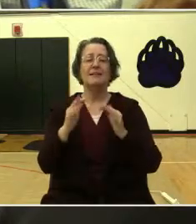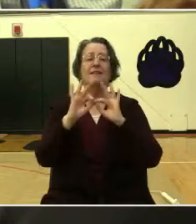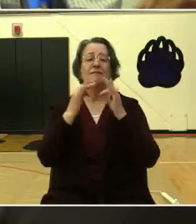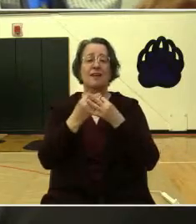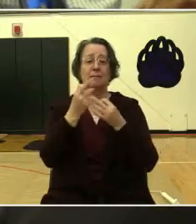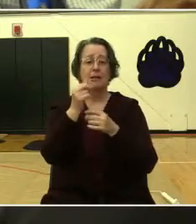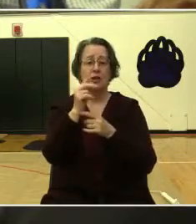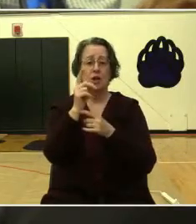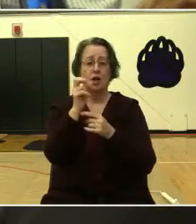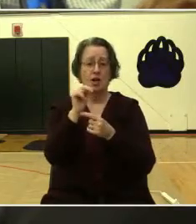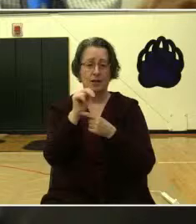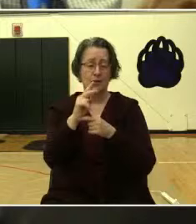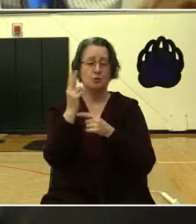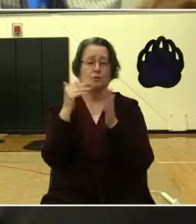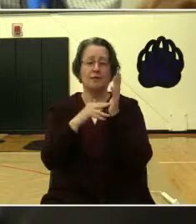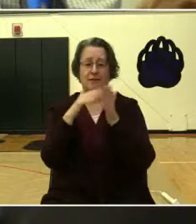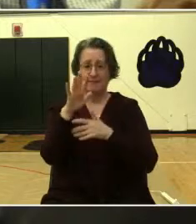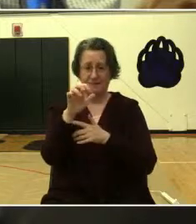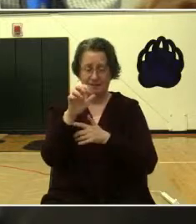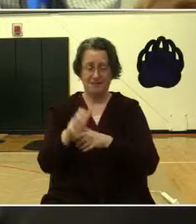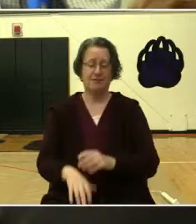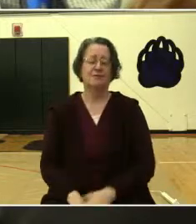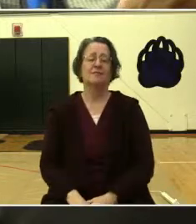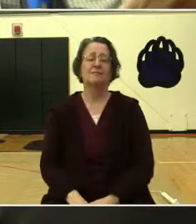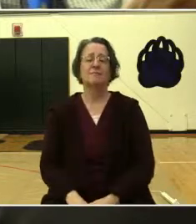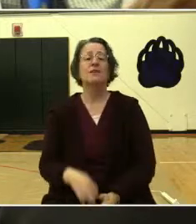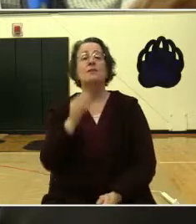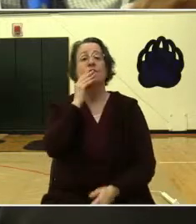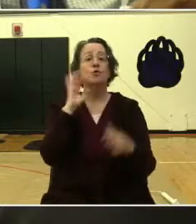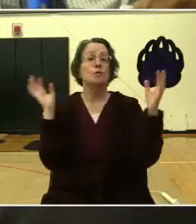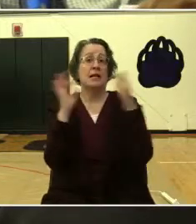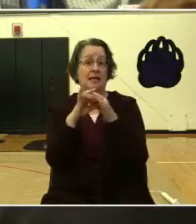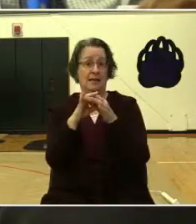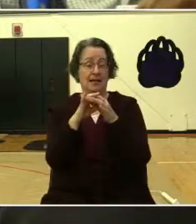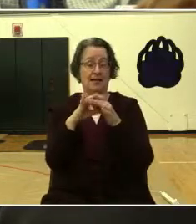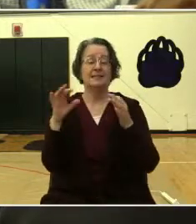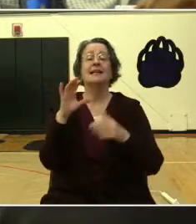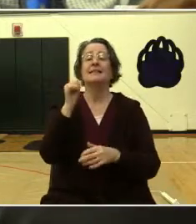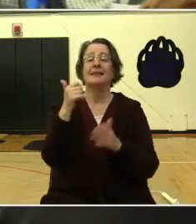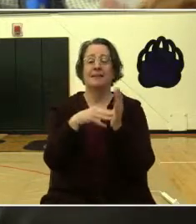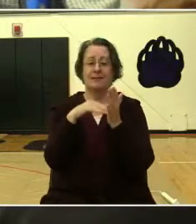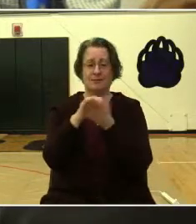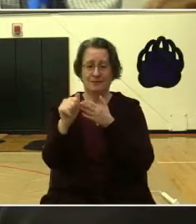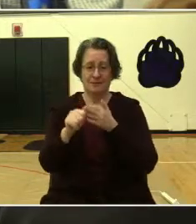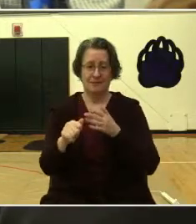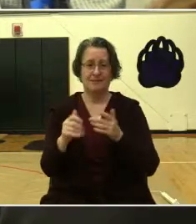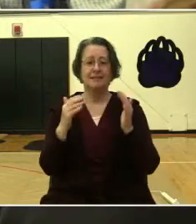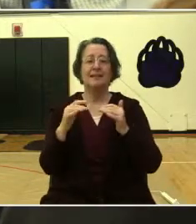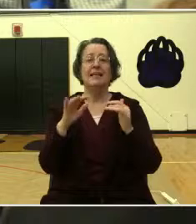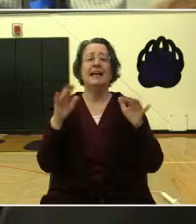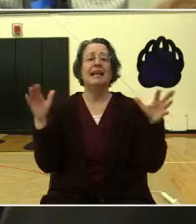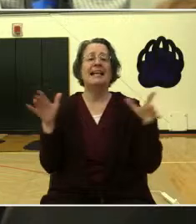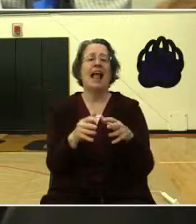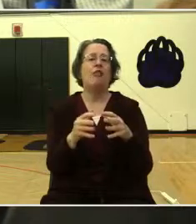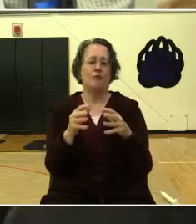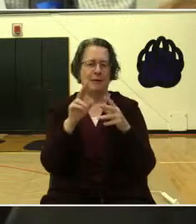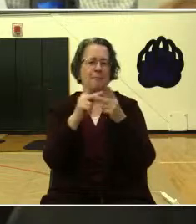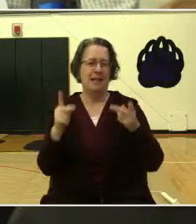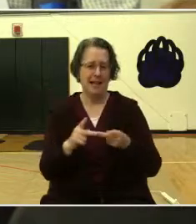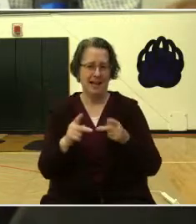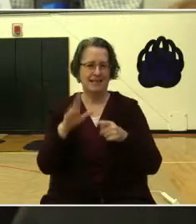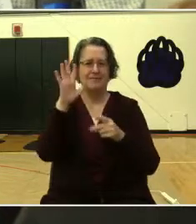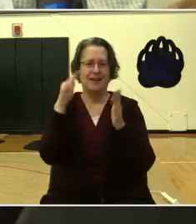Garden $2,500 food connects $10,000 Gathering Place